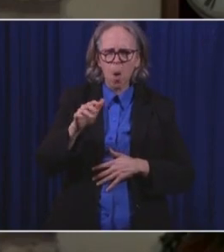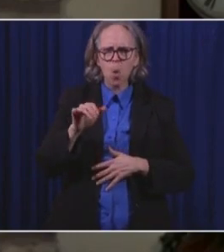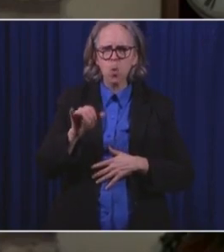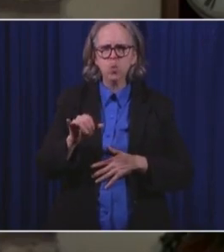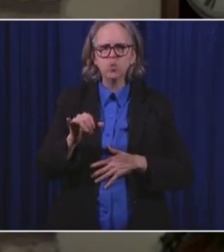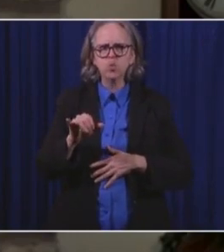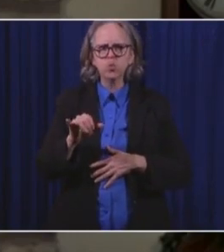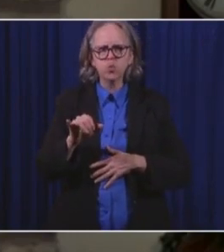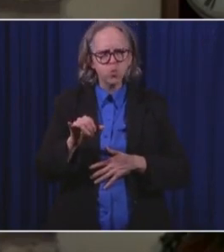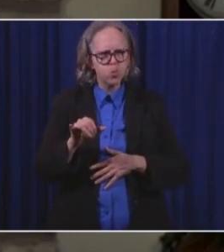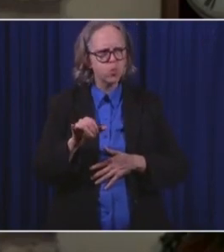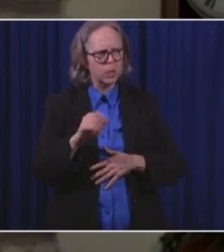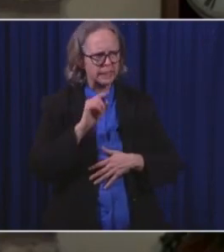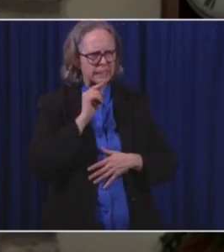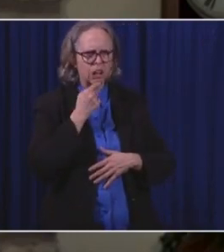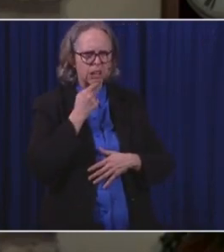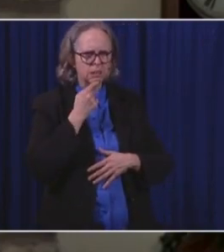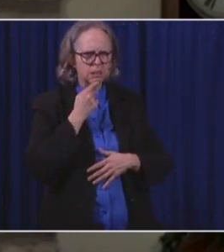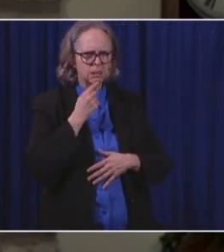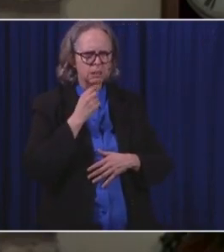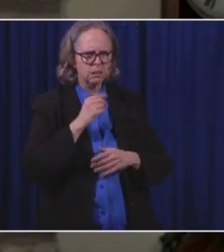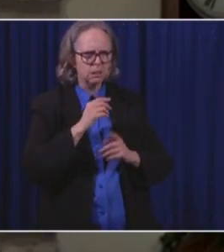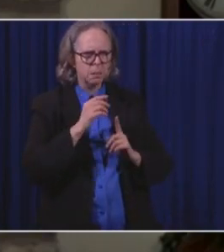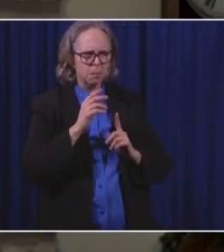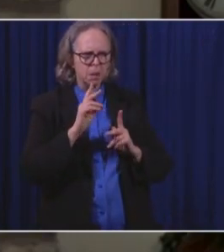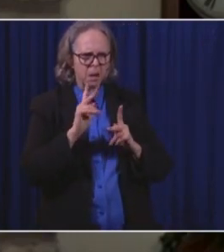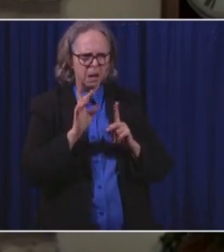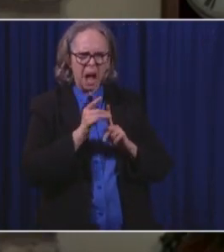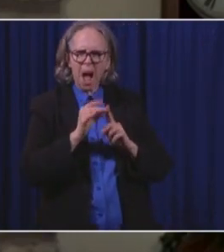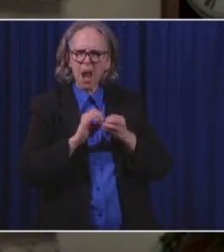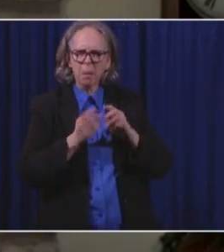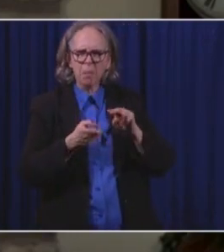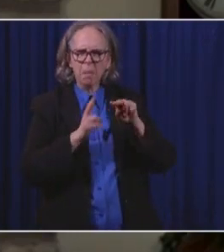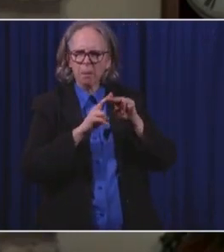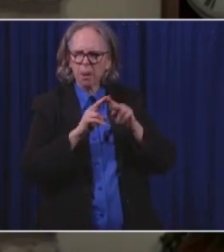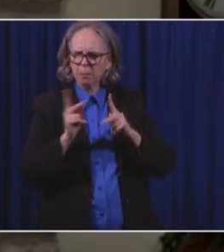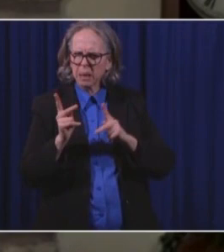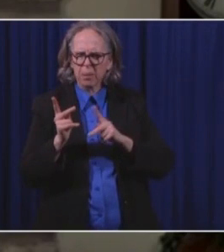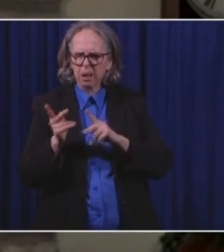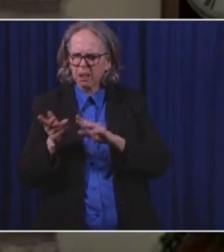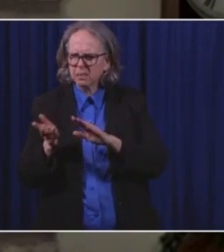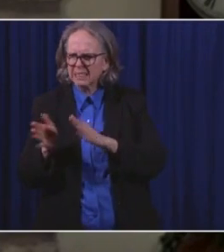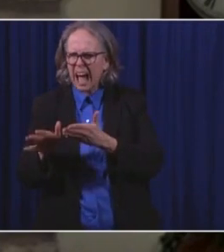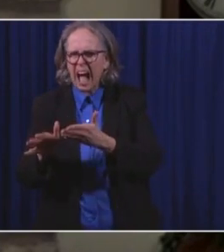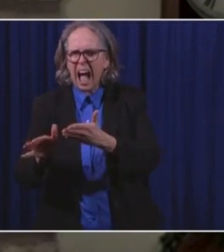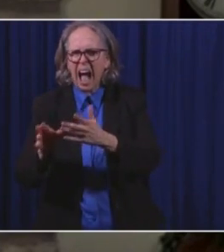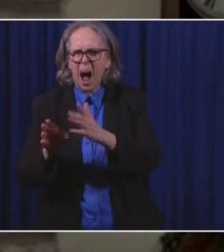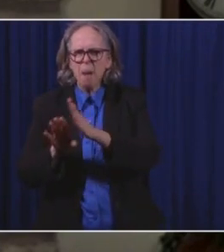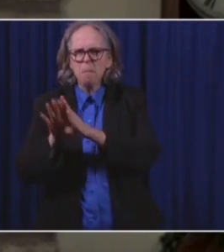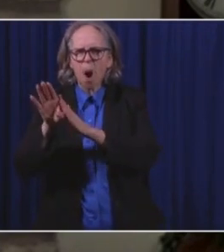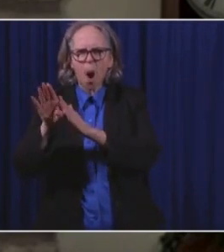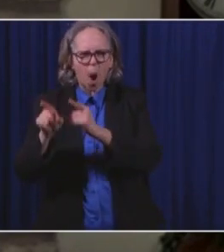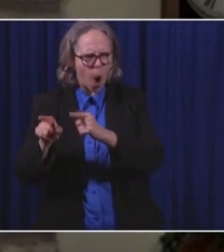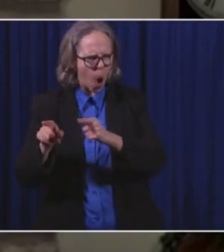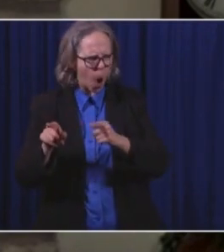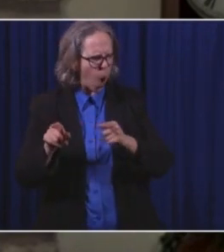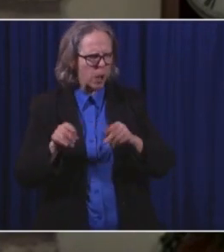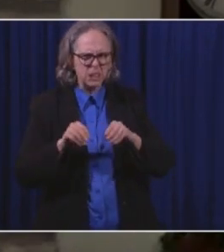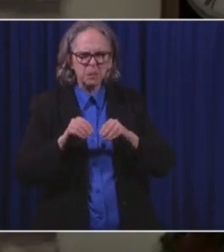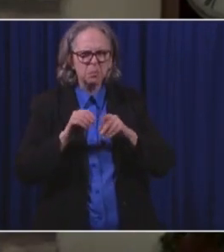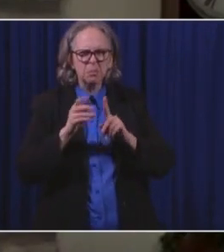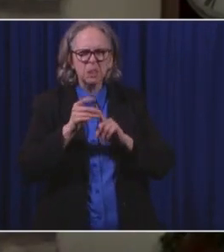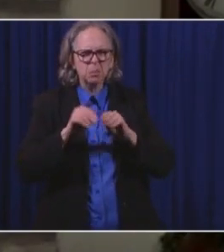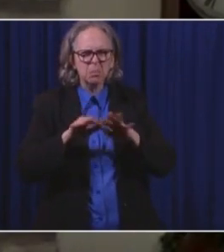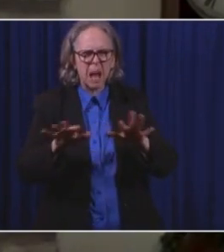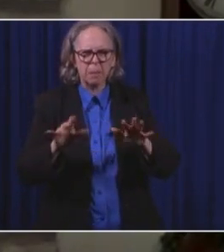as we saw, cases go up, as we saw deaths go up, as we saw more people into the hospital and our hospitals getting filled. People